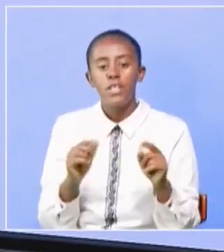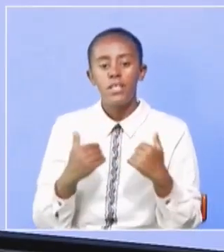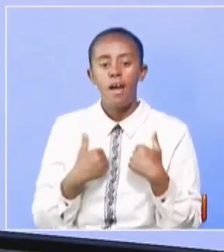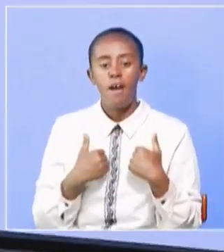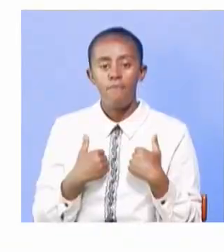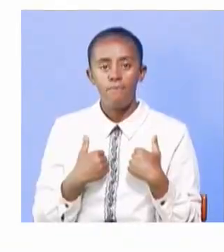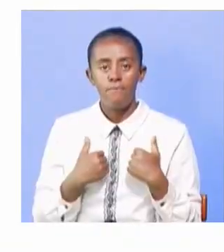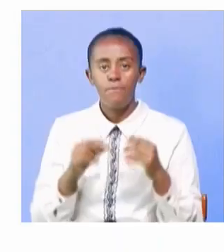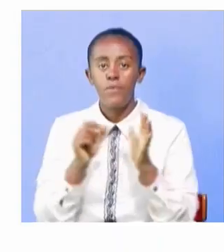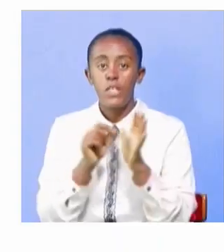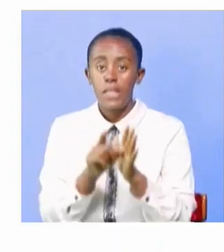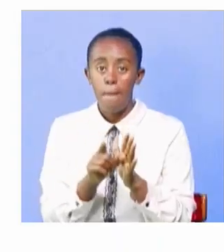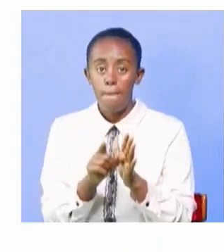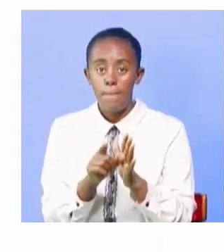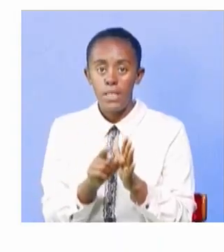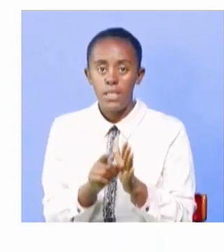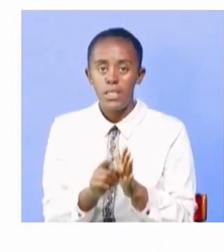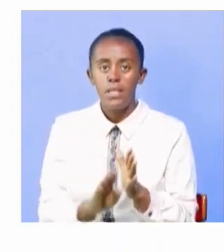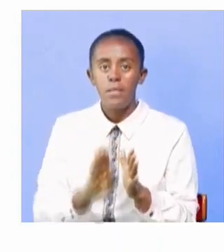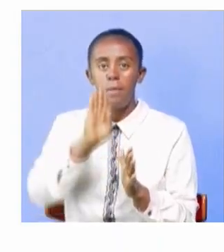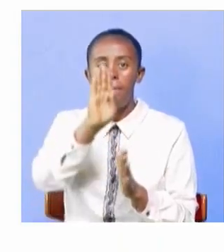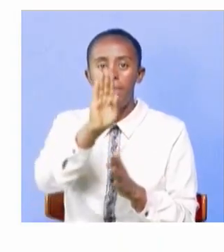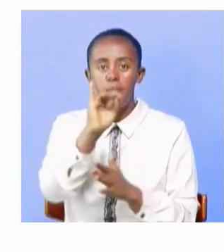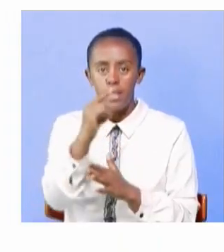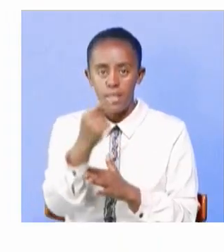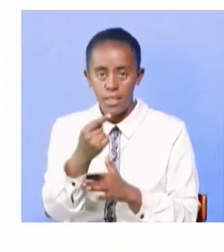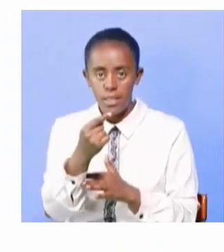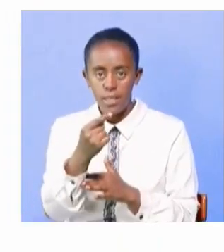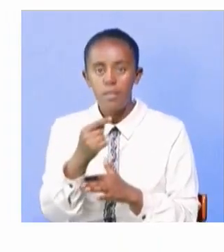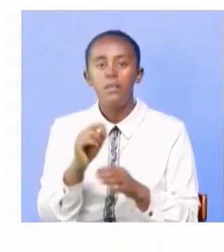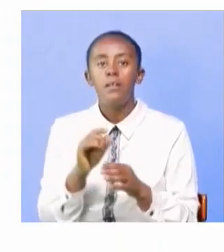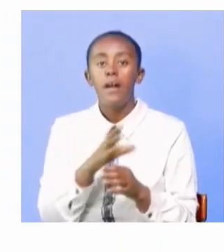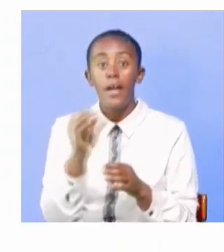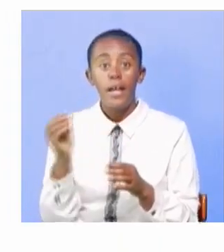example, big, large.